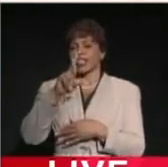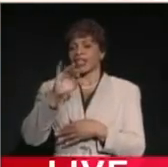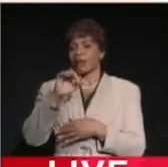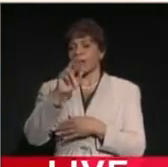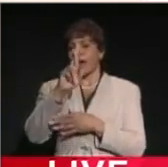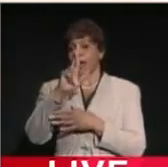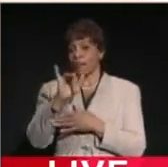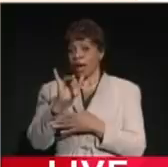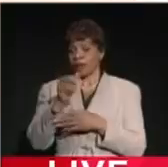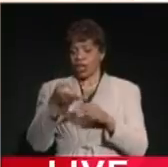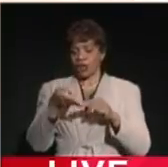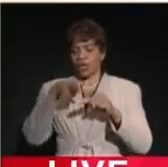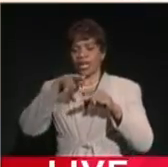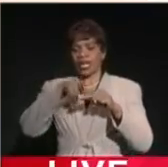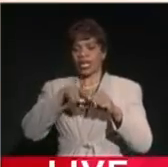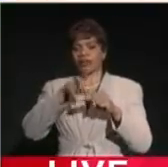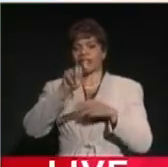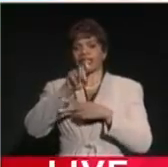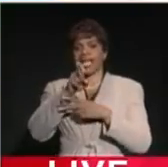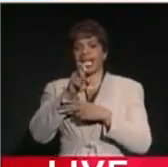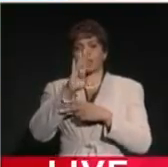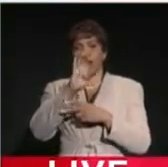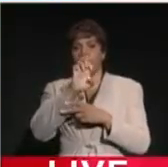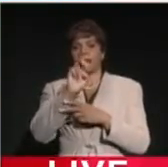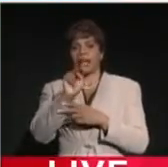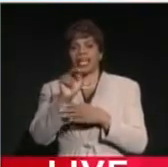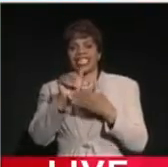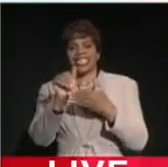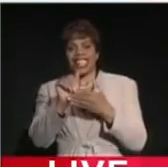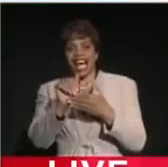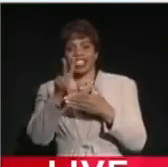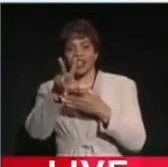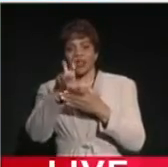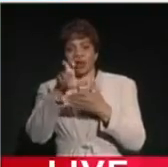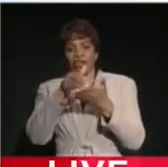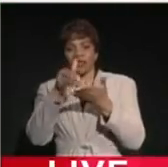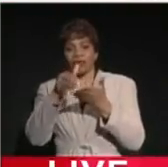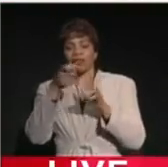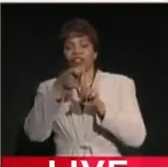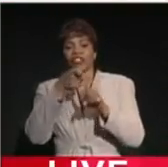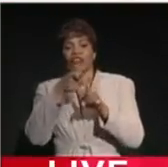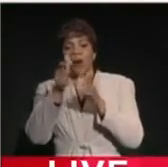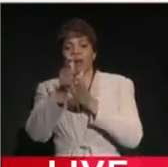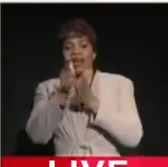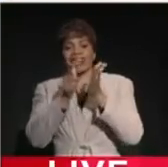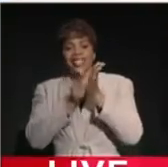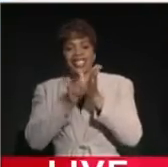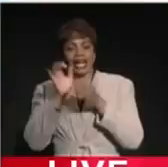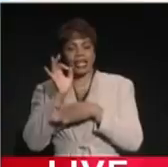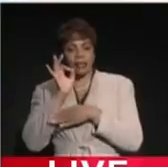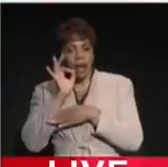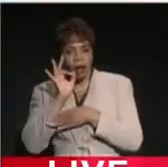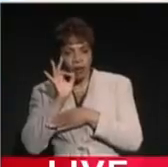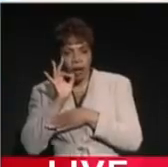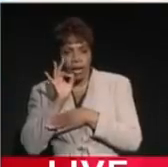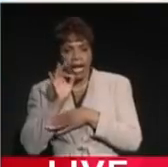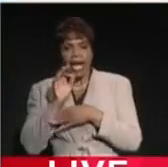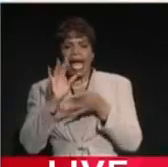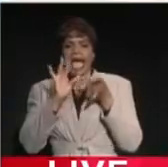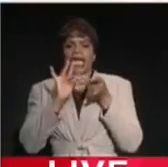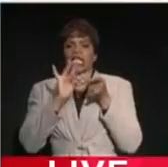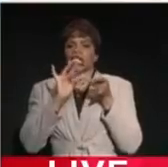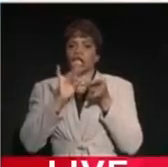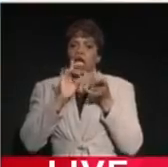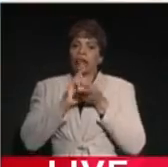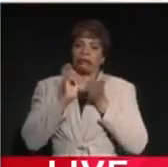by $1 billion. $300 million of that money was coming from legalizing marijuana. He has since changed his story to add the social